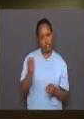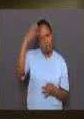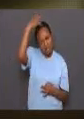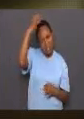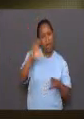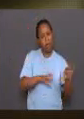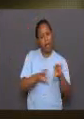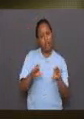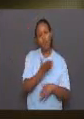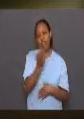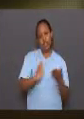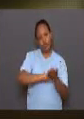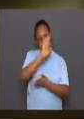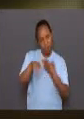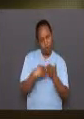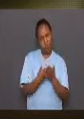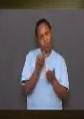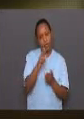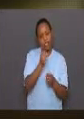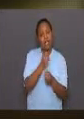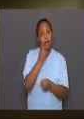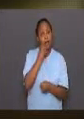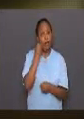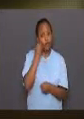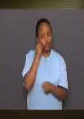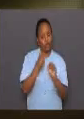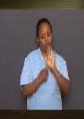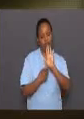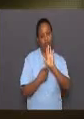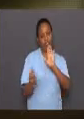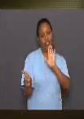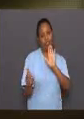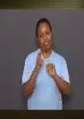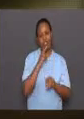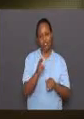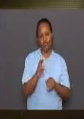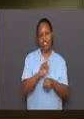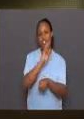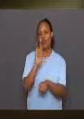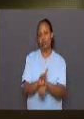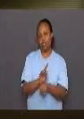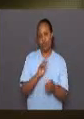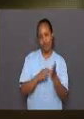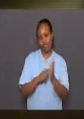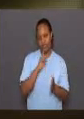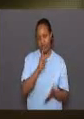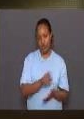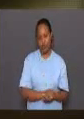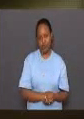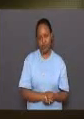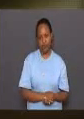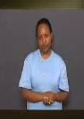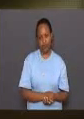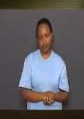government and its officials are visible to the citizens. They are